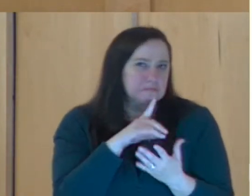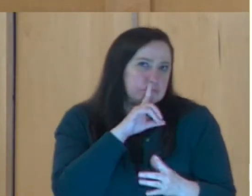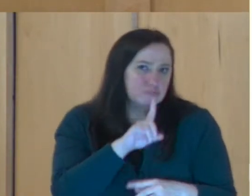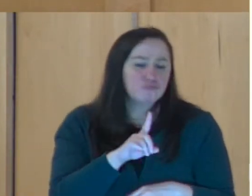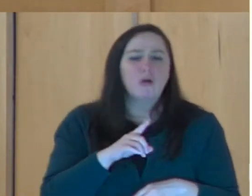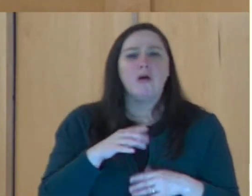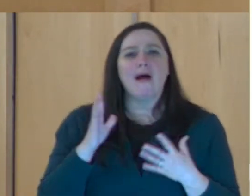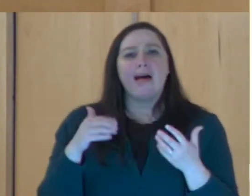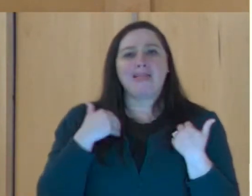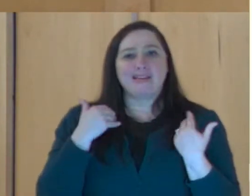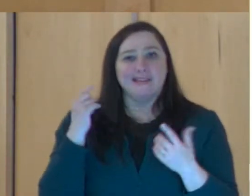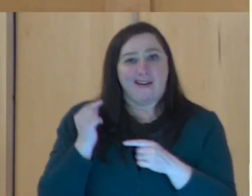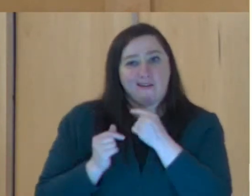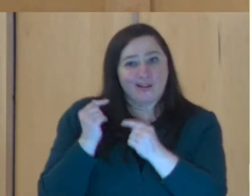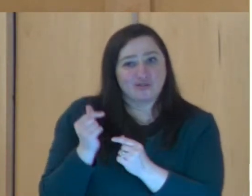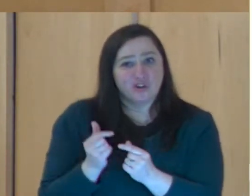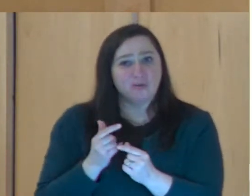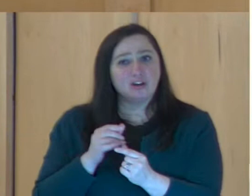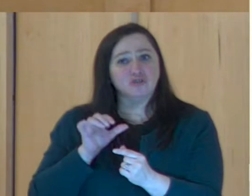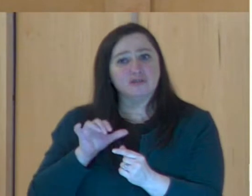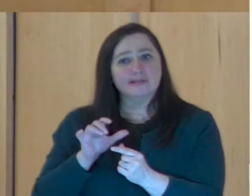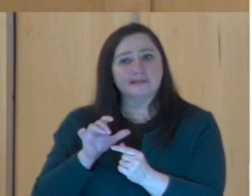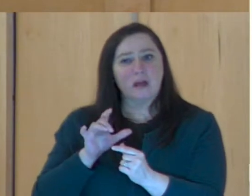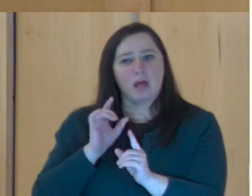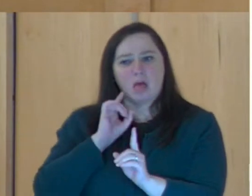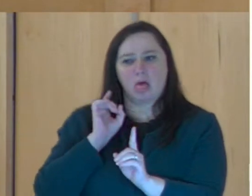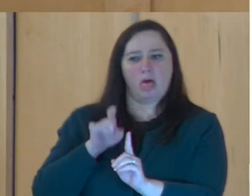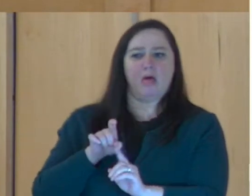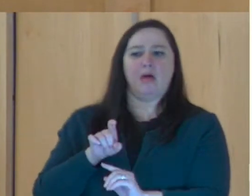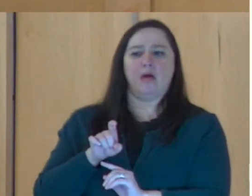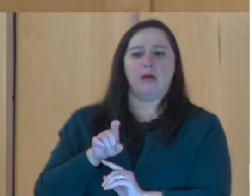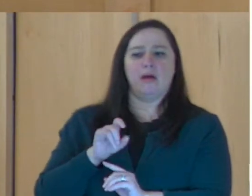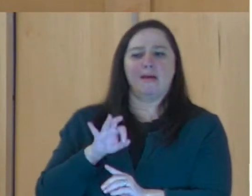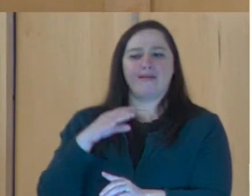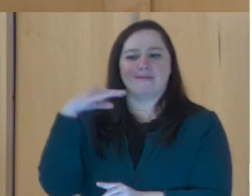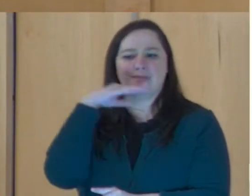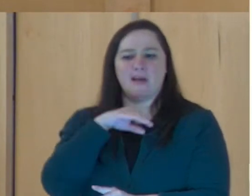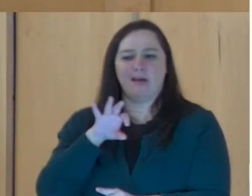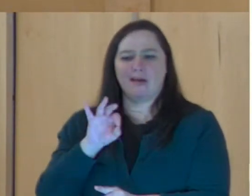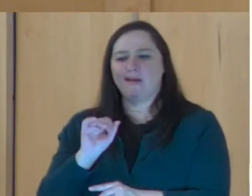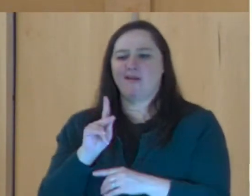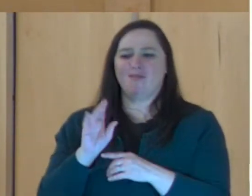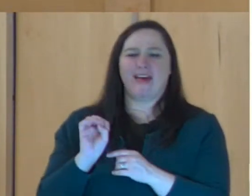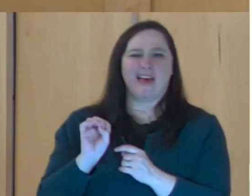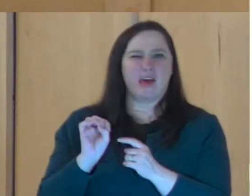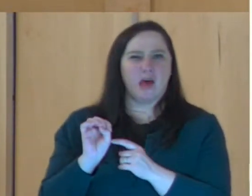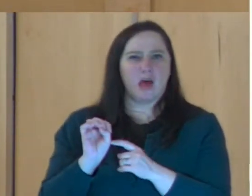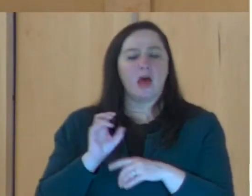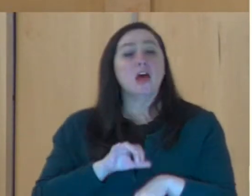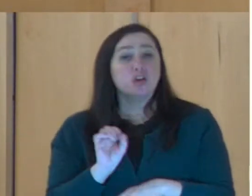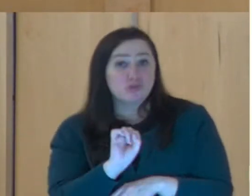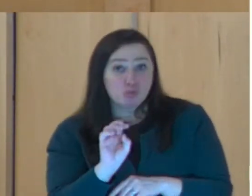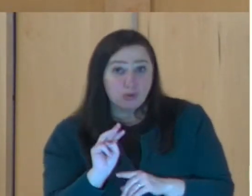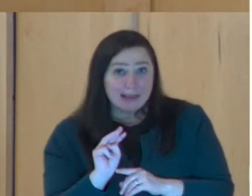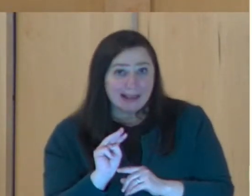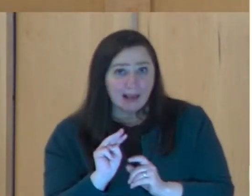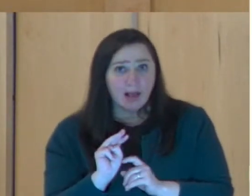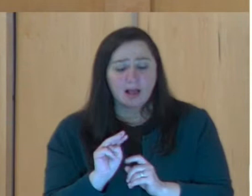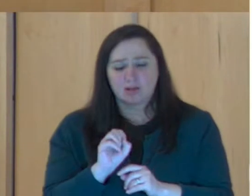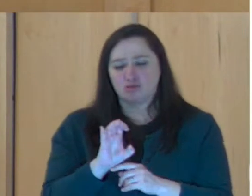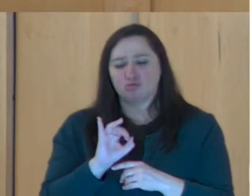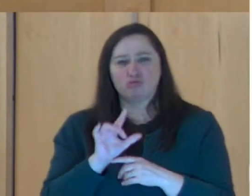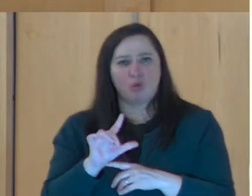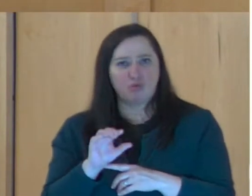younger generations have a very keen sense for picking out if somebody's fake or not. And with social media now, it seems